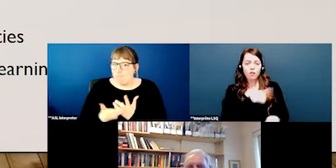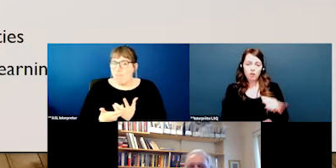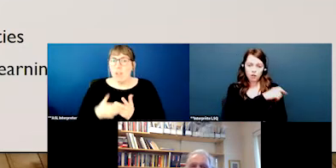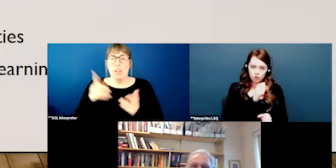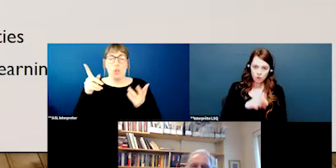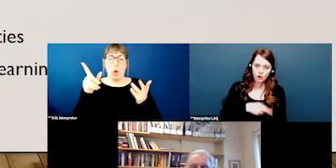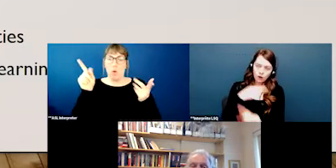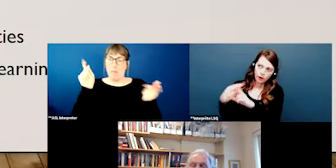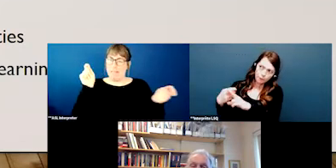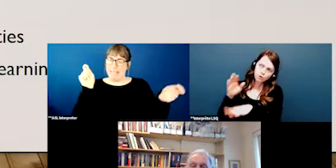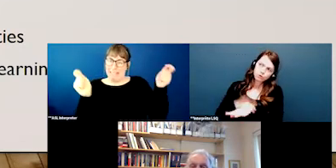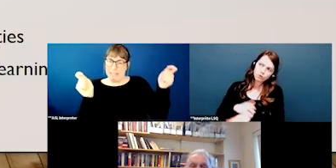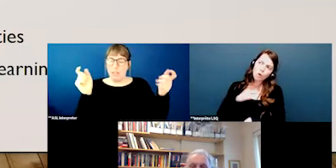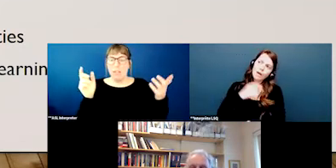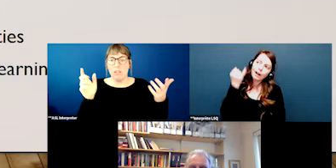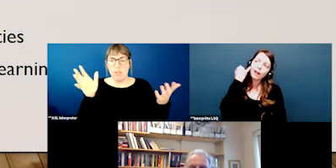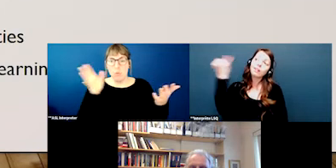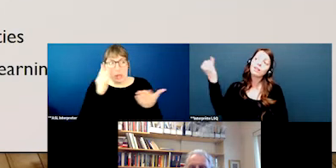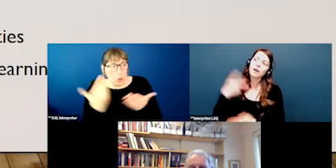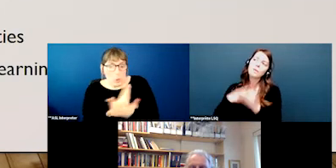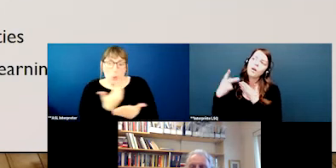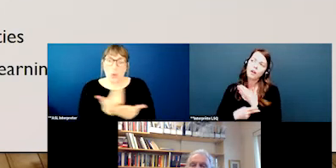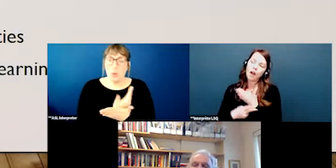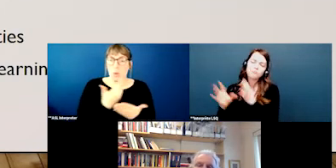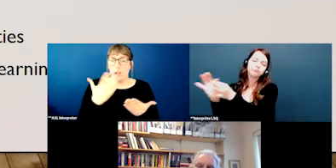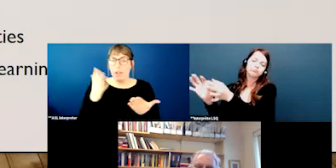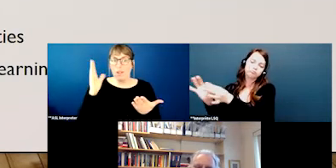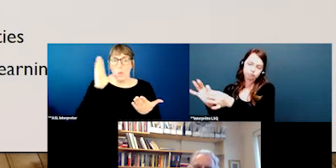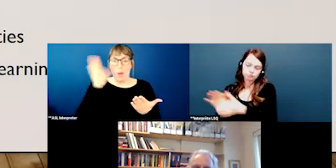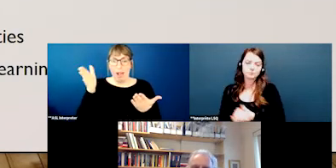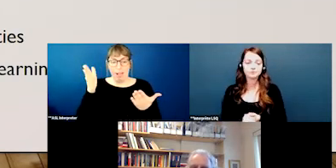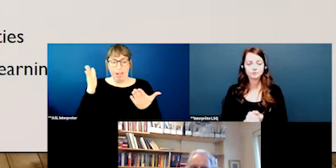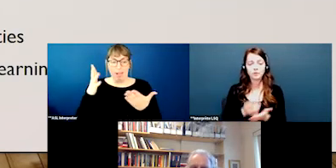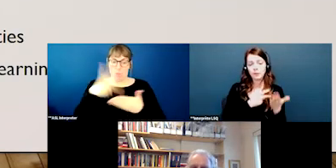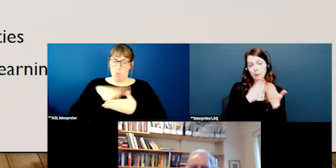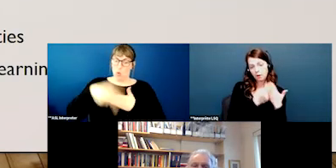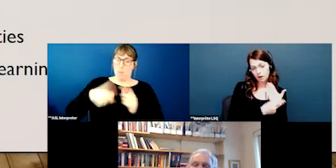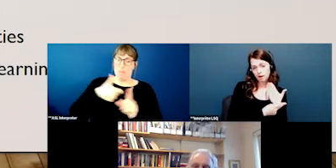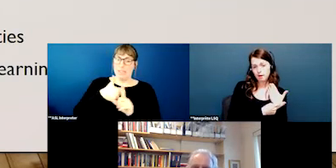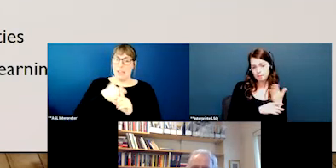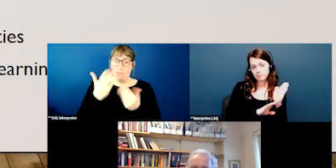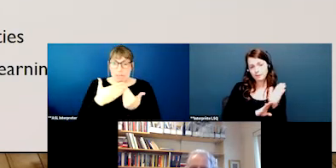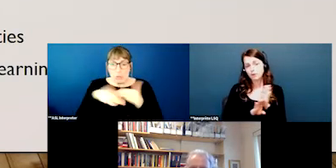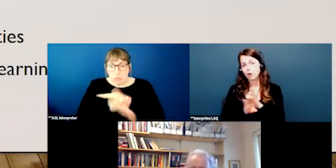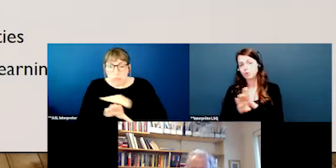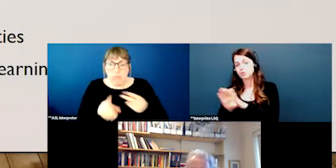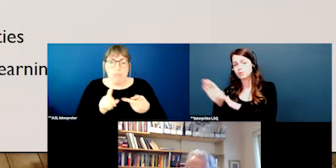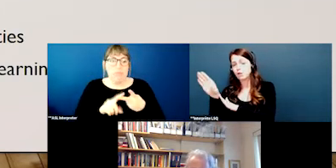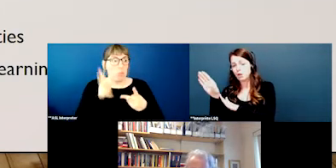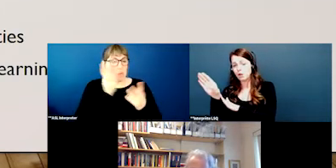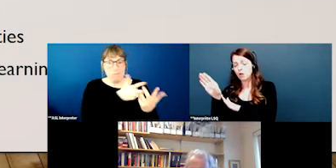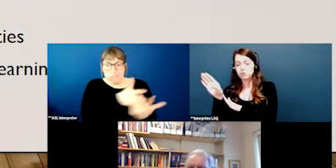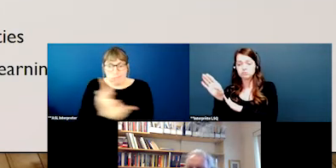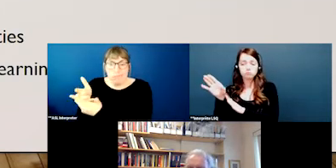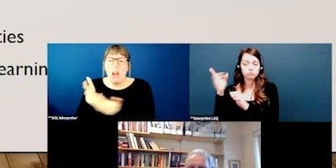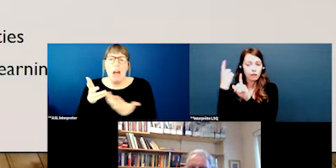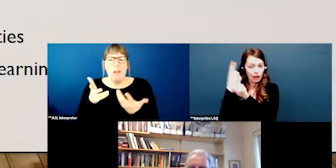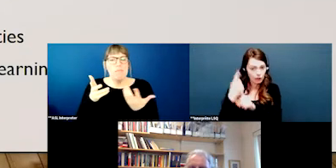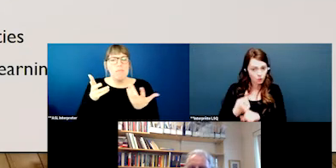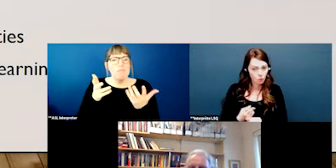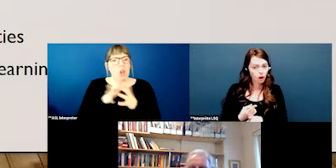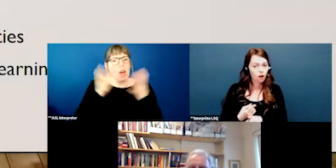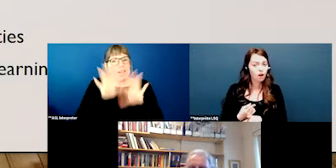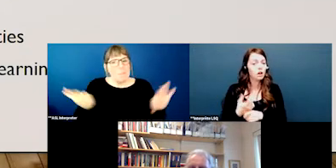it be? How dynamic or new will it be? How comprehensive will it be? How adequate will it be? Those are all